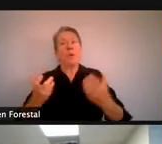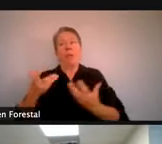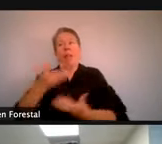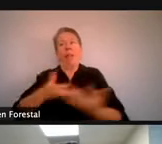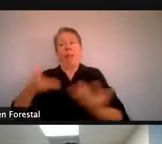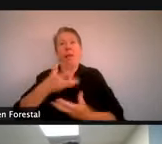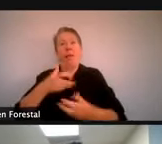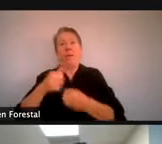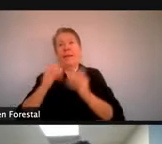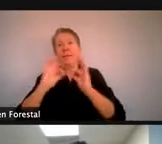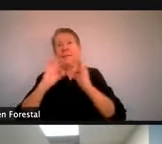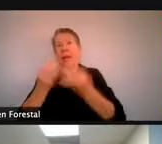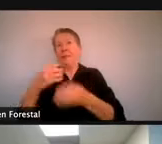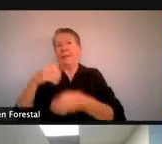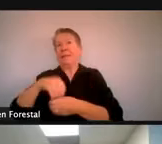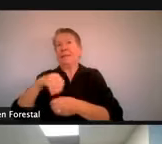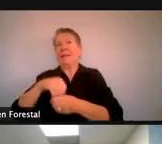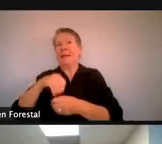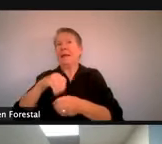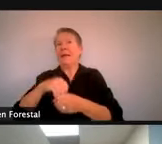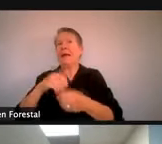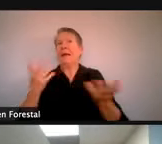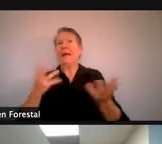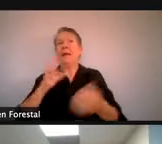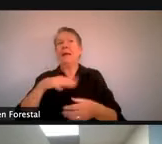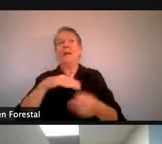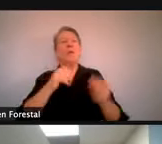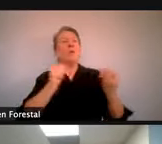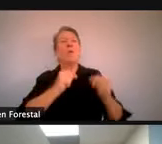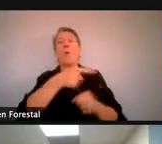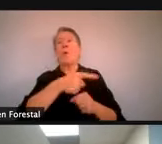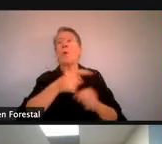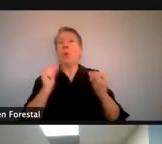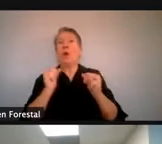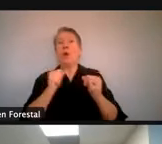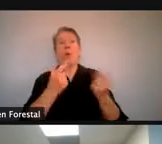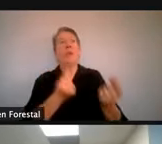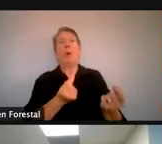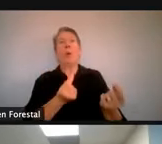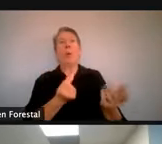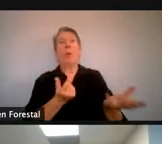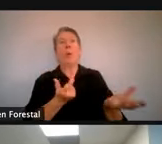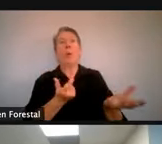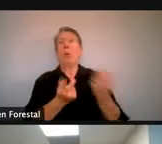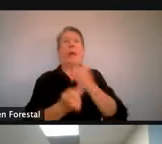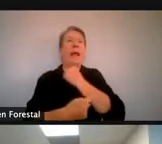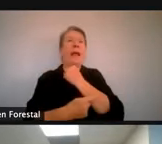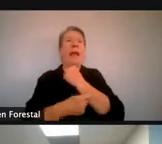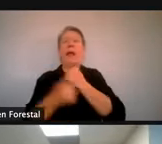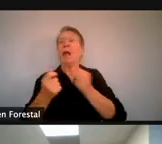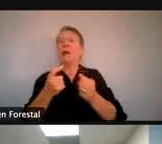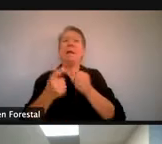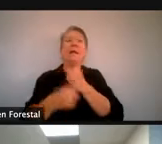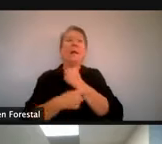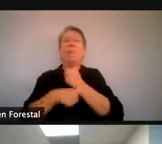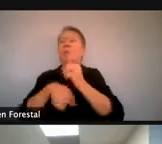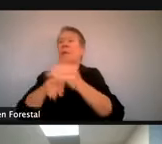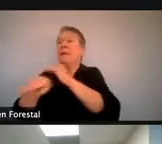but just where are they going to go? They had these options over the summer with creative outdoor dining arrangements done